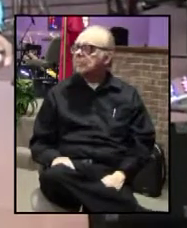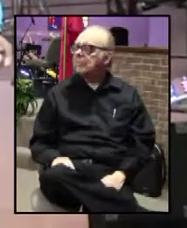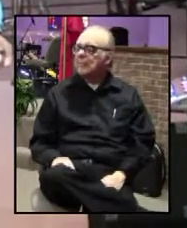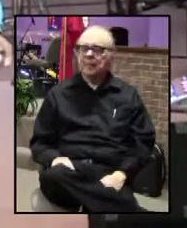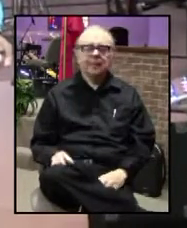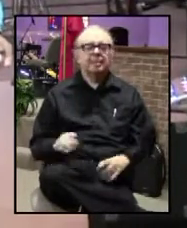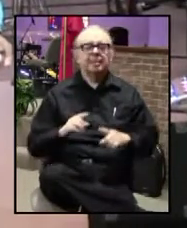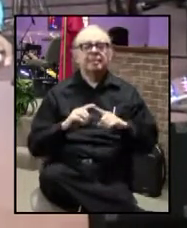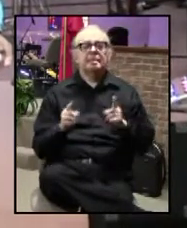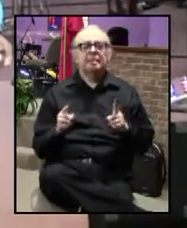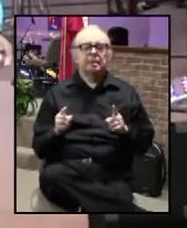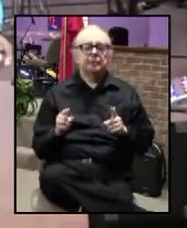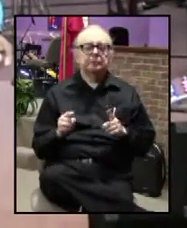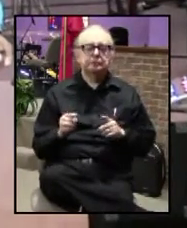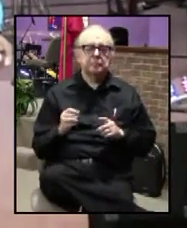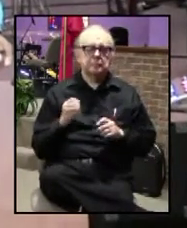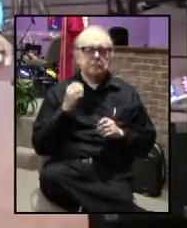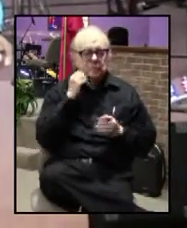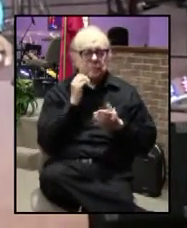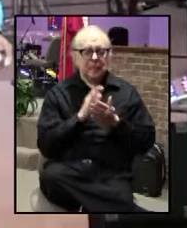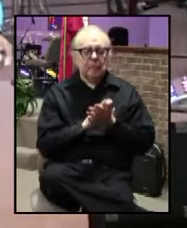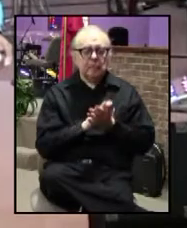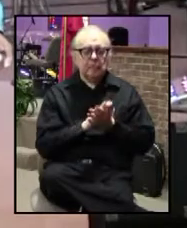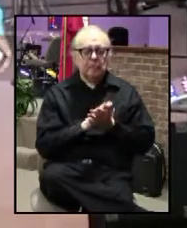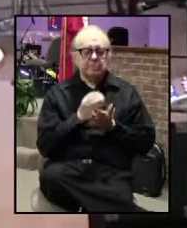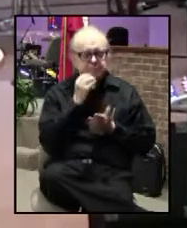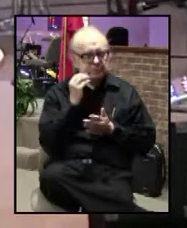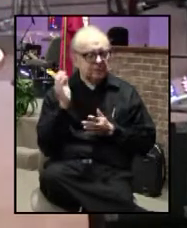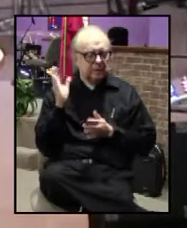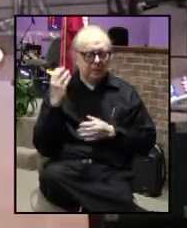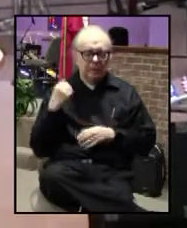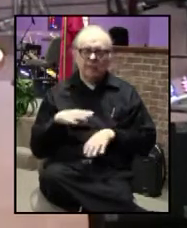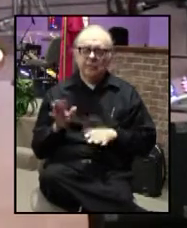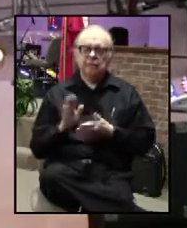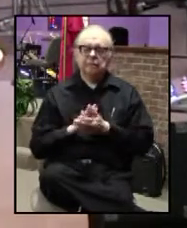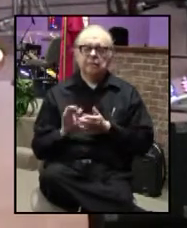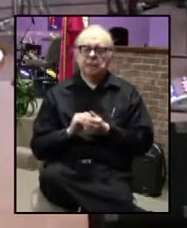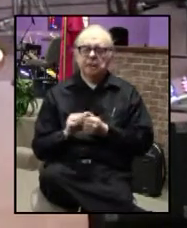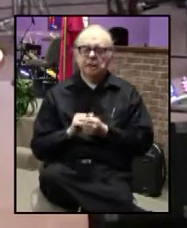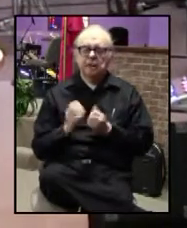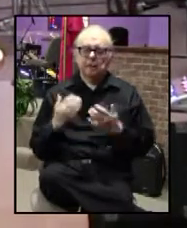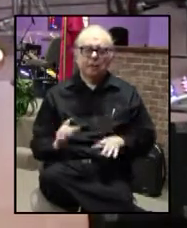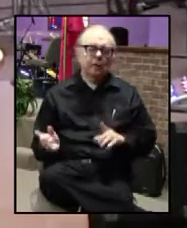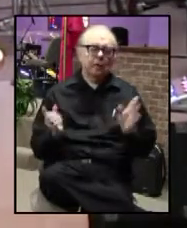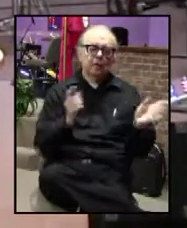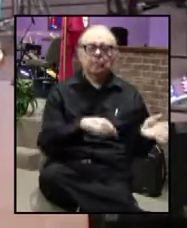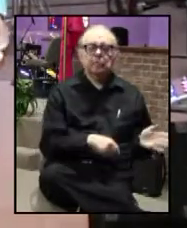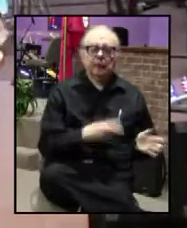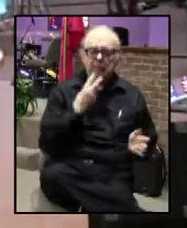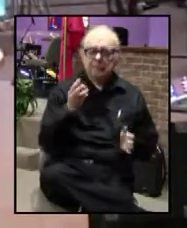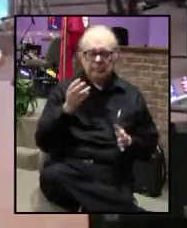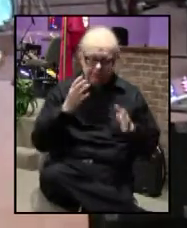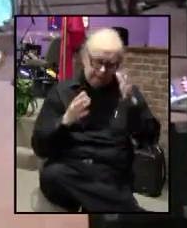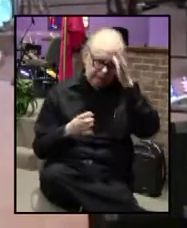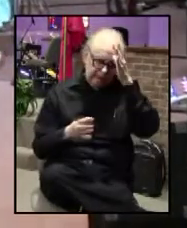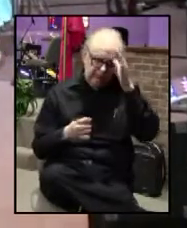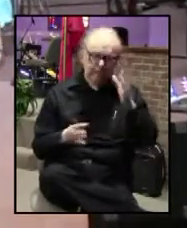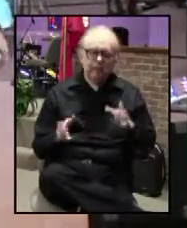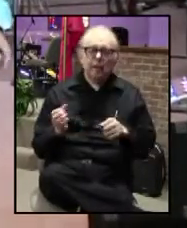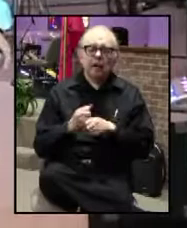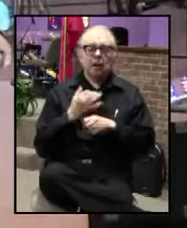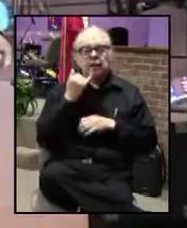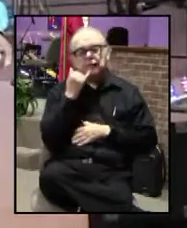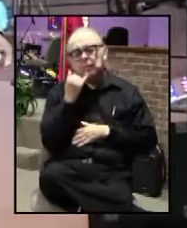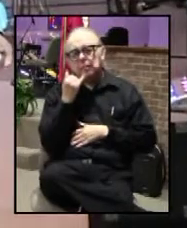I get to Diana's house. I took a shower, getting ready to walk out the door to go back to see my dad. I got the